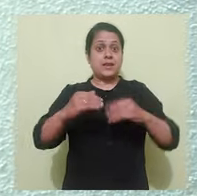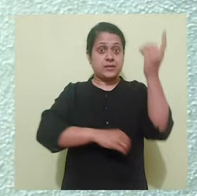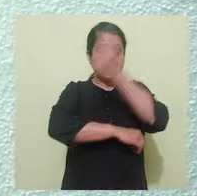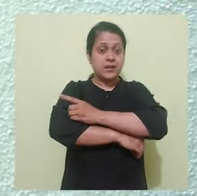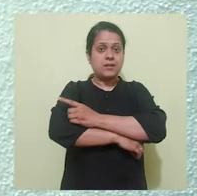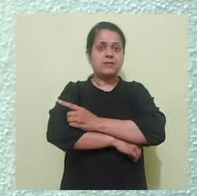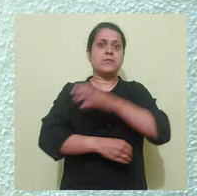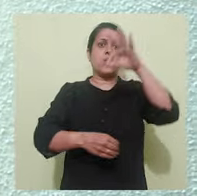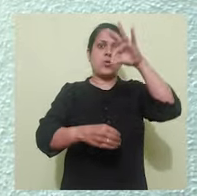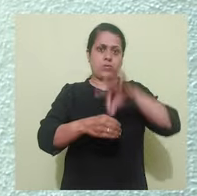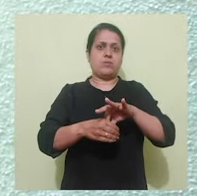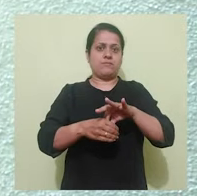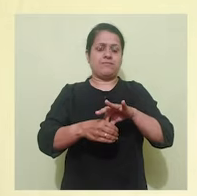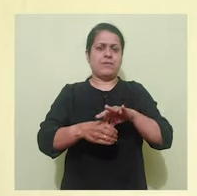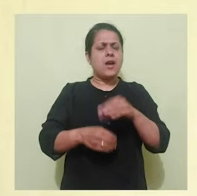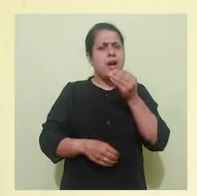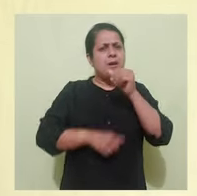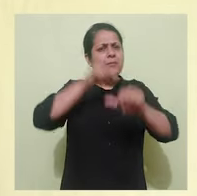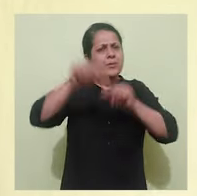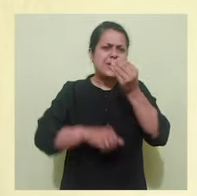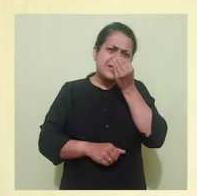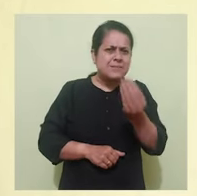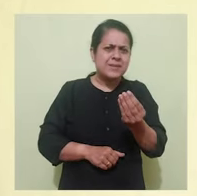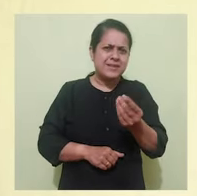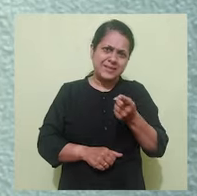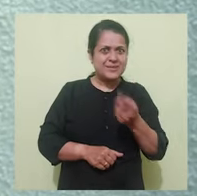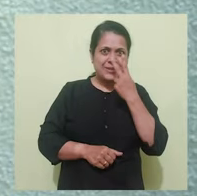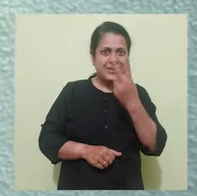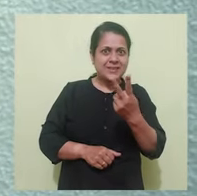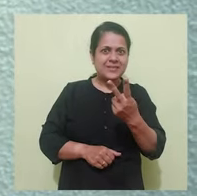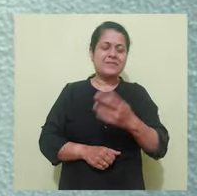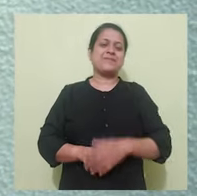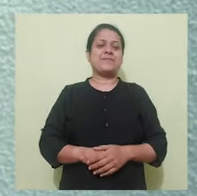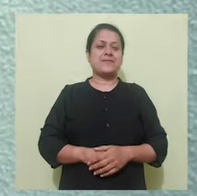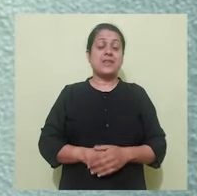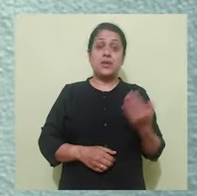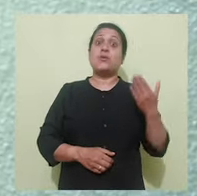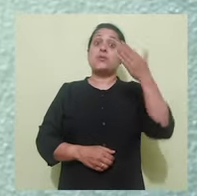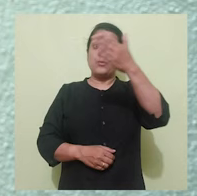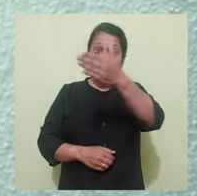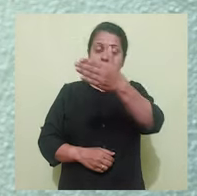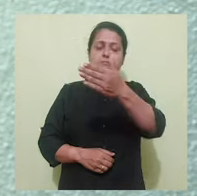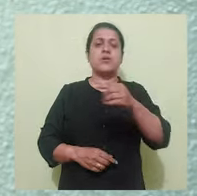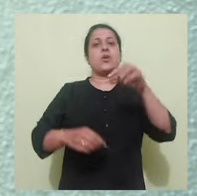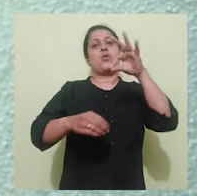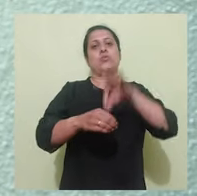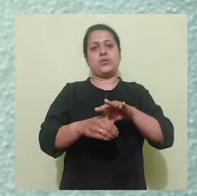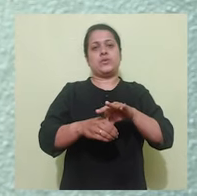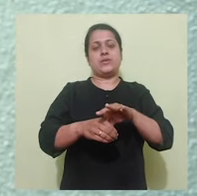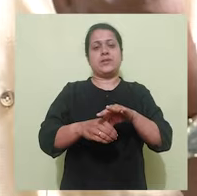You have seen how simple the process is. So, on Election Day, go out and